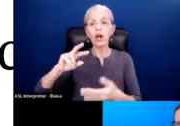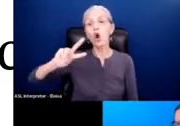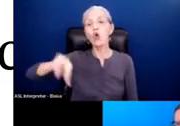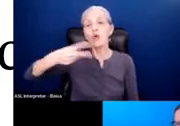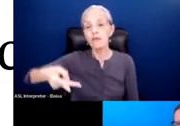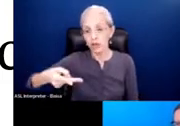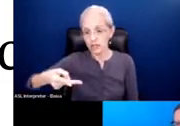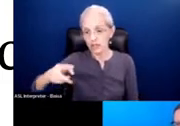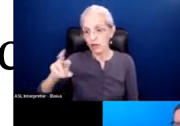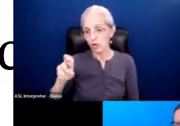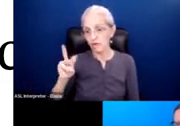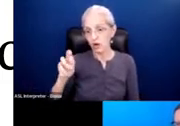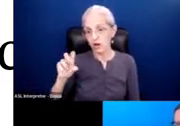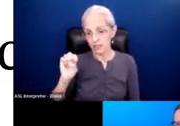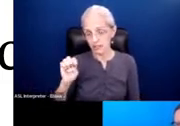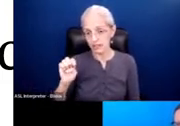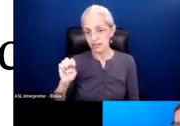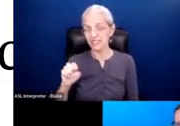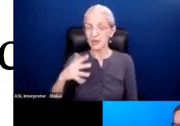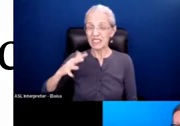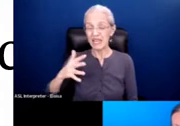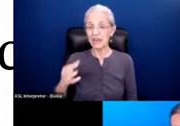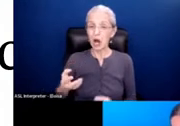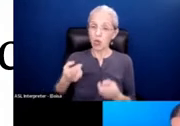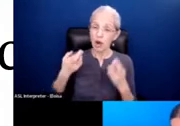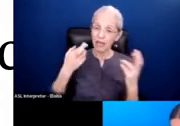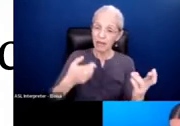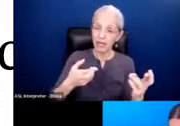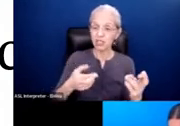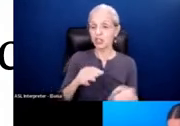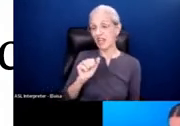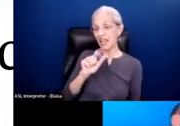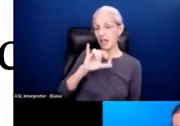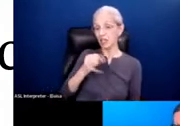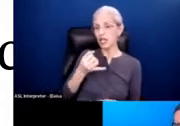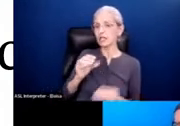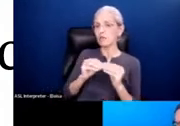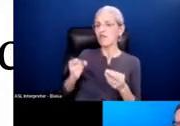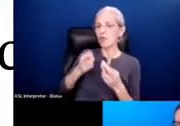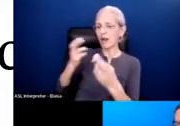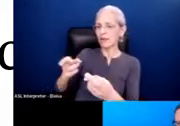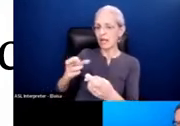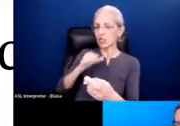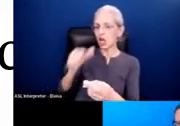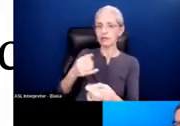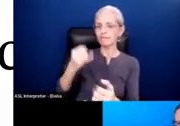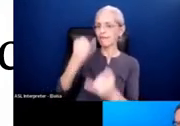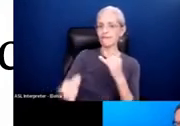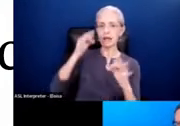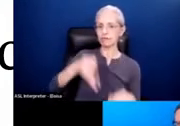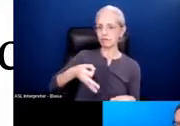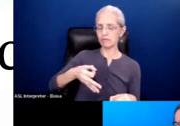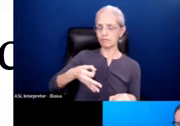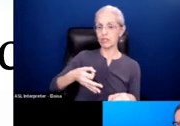So it is kind of a recommendation. It's not really like a ruling that's steadfast. So when it gets